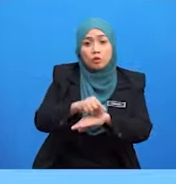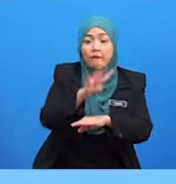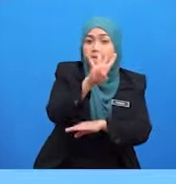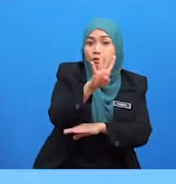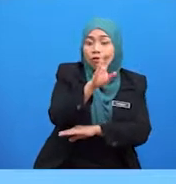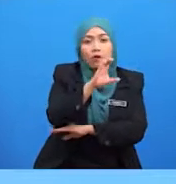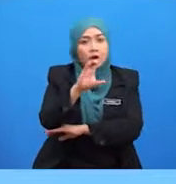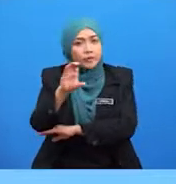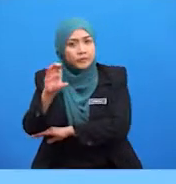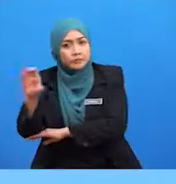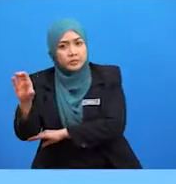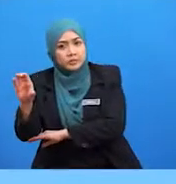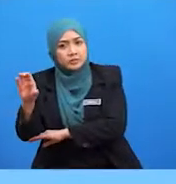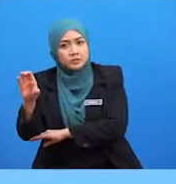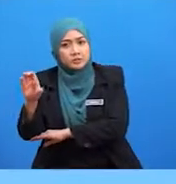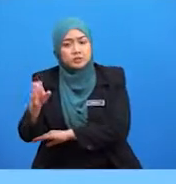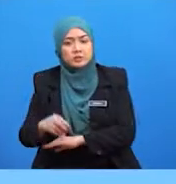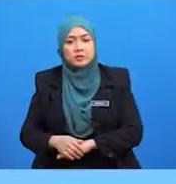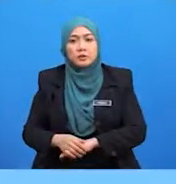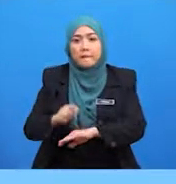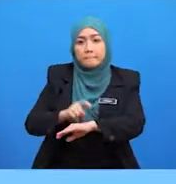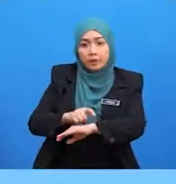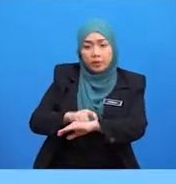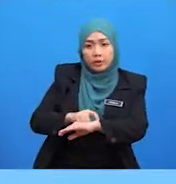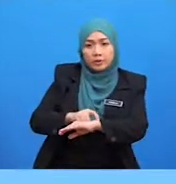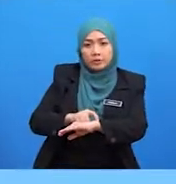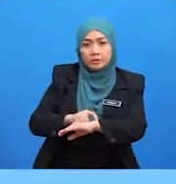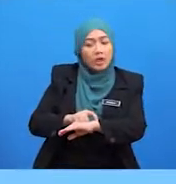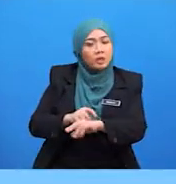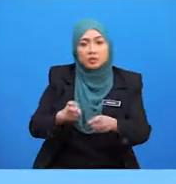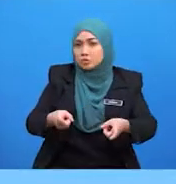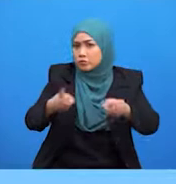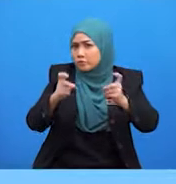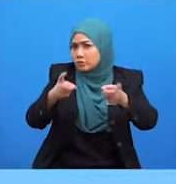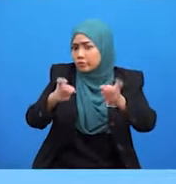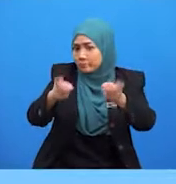431 kilometers an hour? That is super fast.